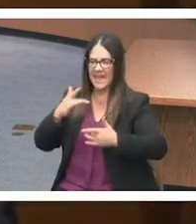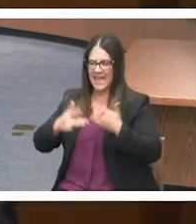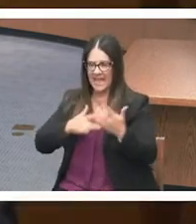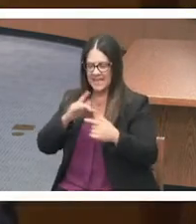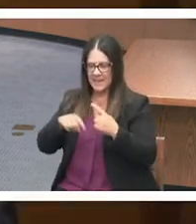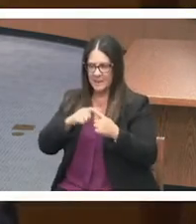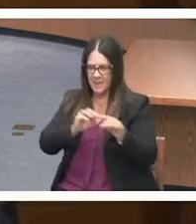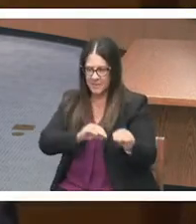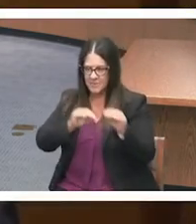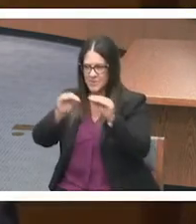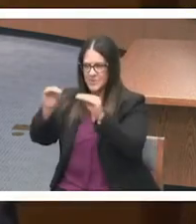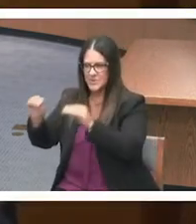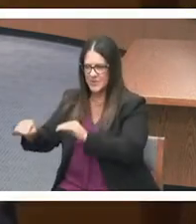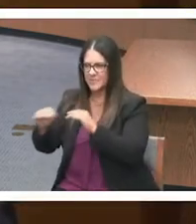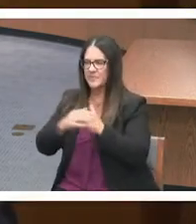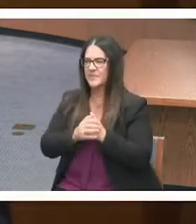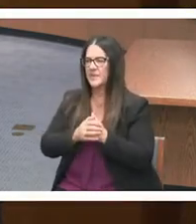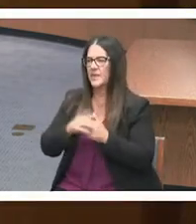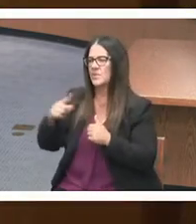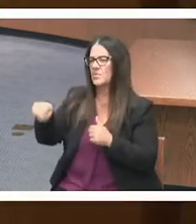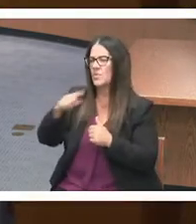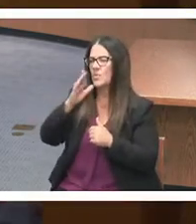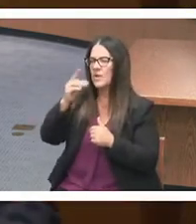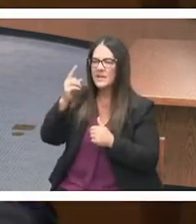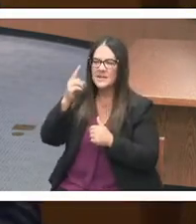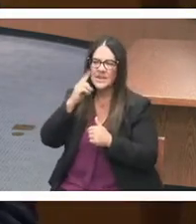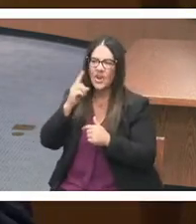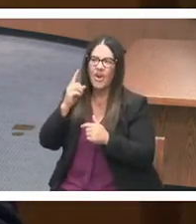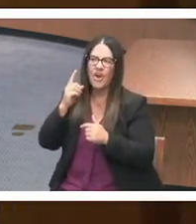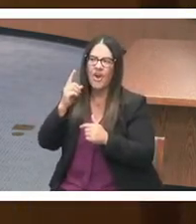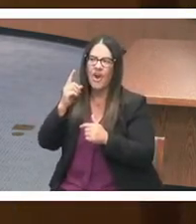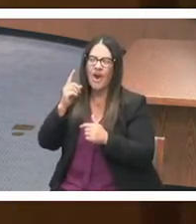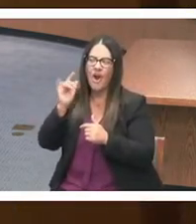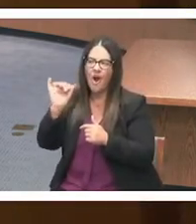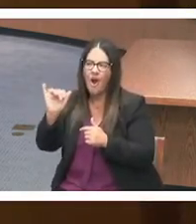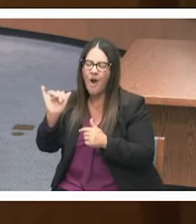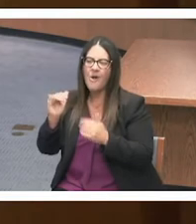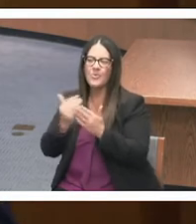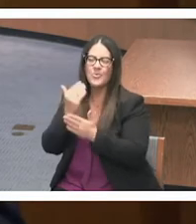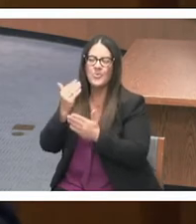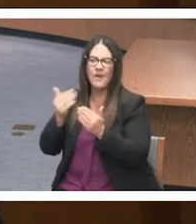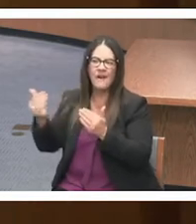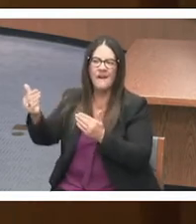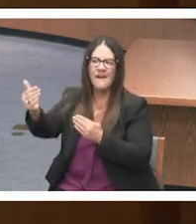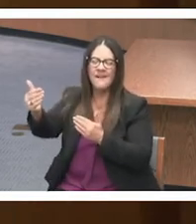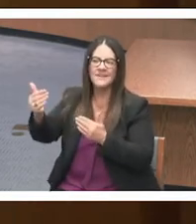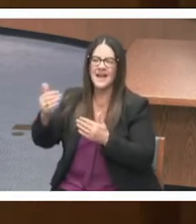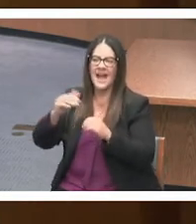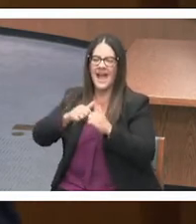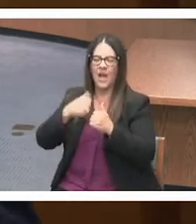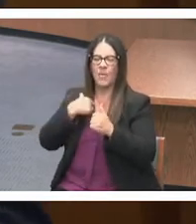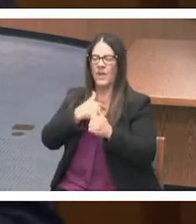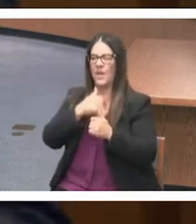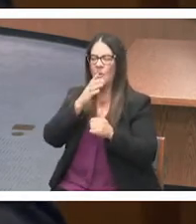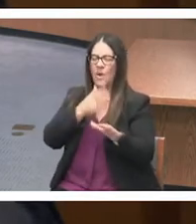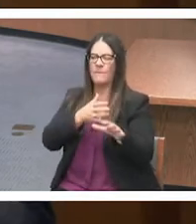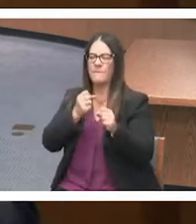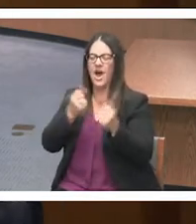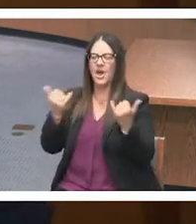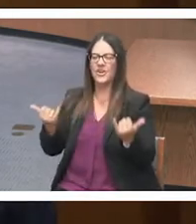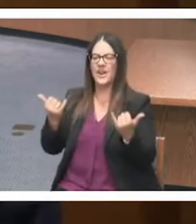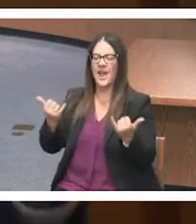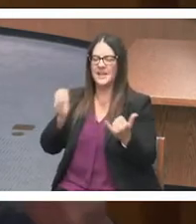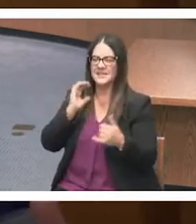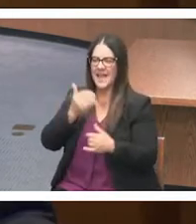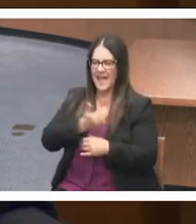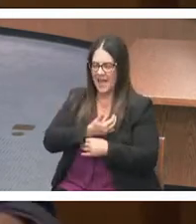this move. You'll hear over the next year, we're going to really use it as an opportunity to modernize some of our processes. So for example,